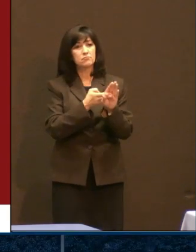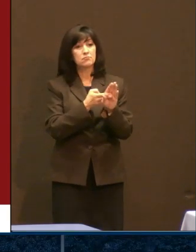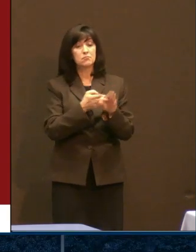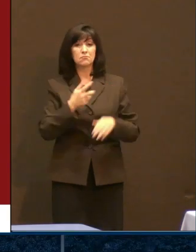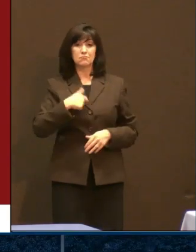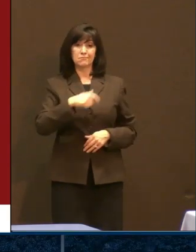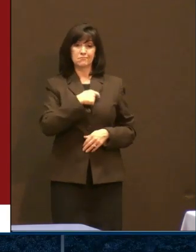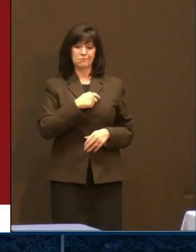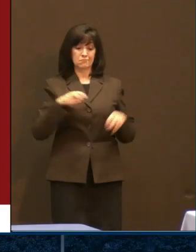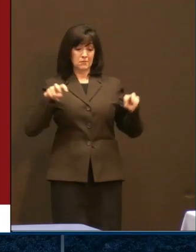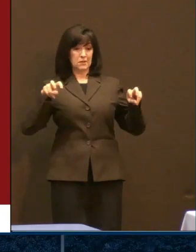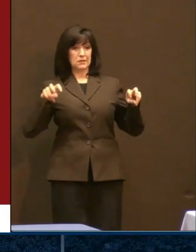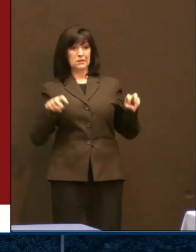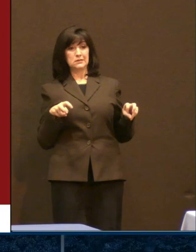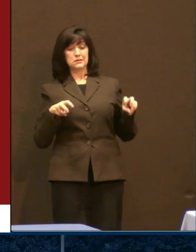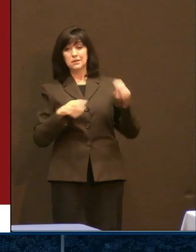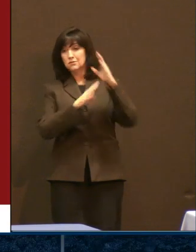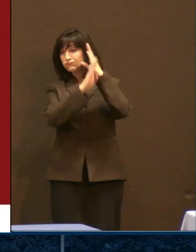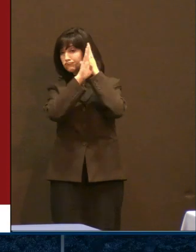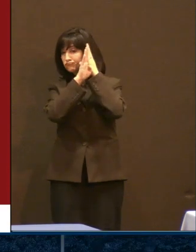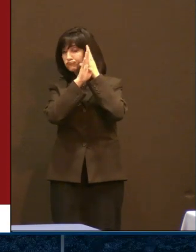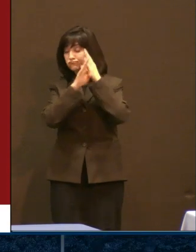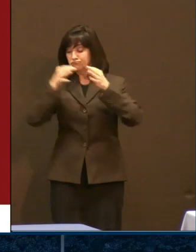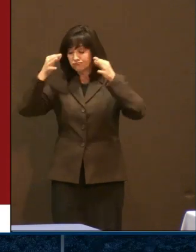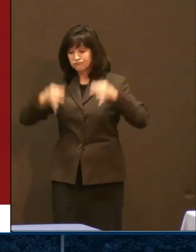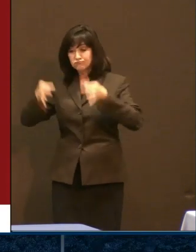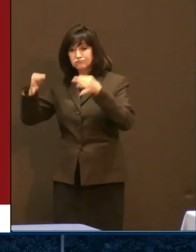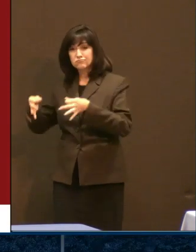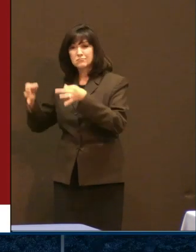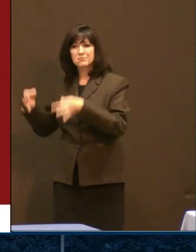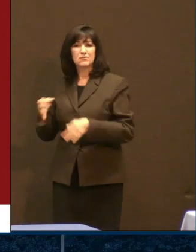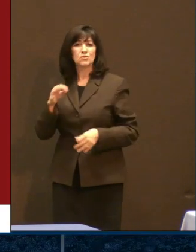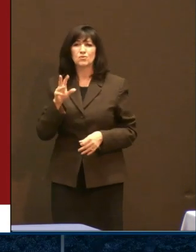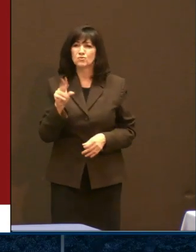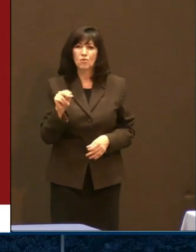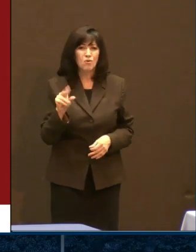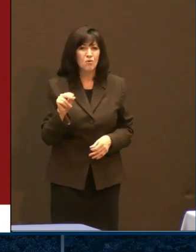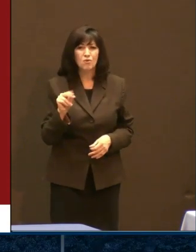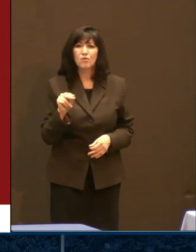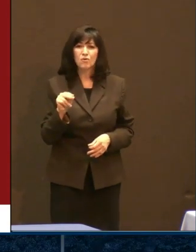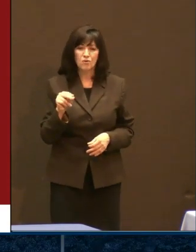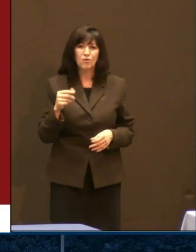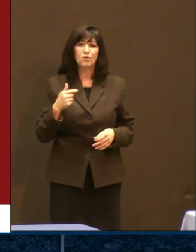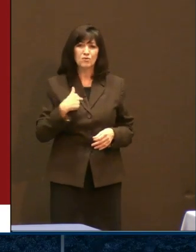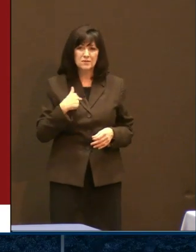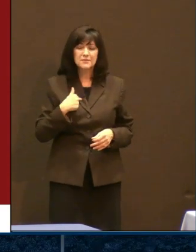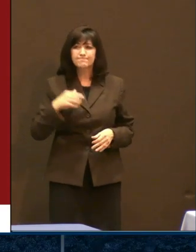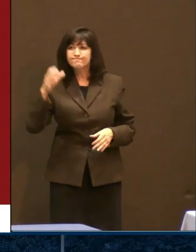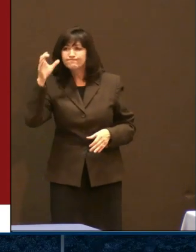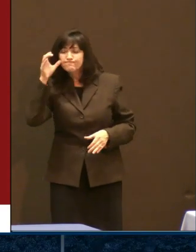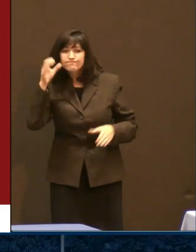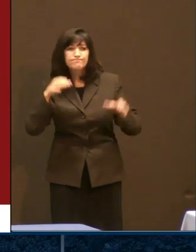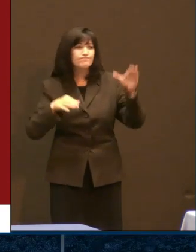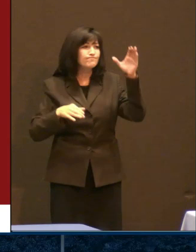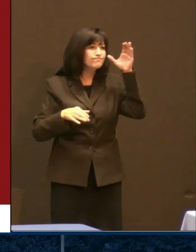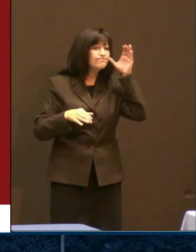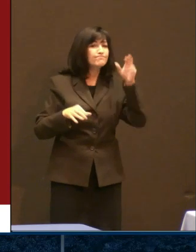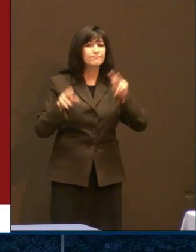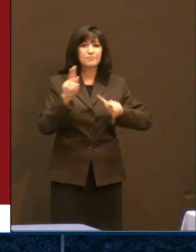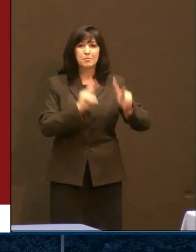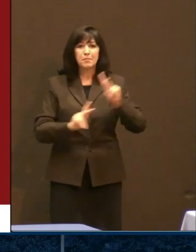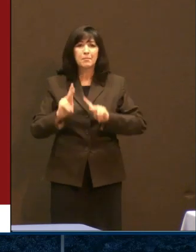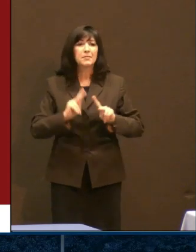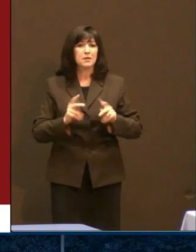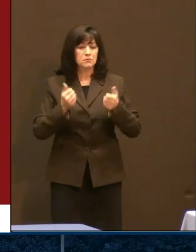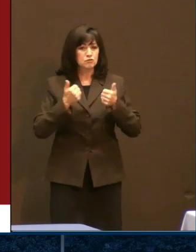decisions based on the data. That's an important driver of it, but it's balanced off against the public support or